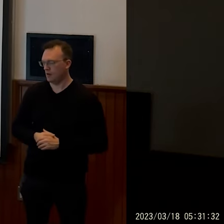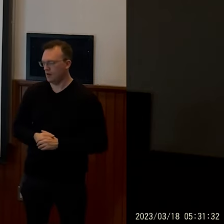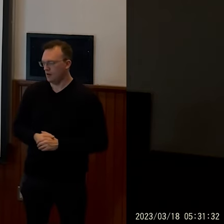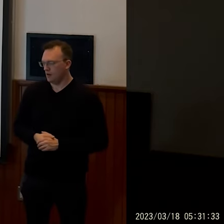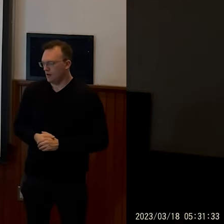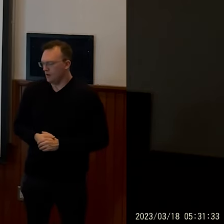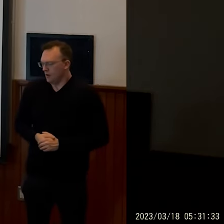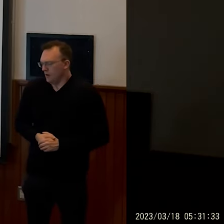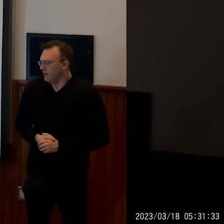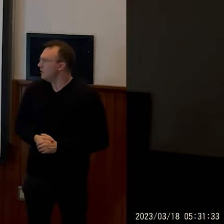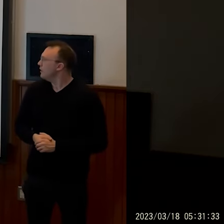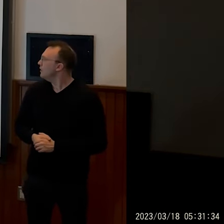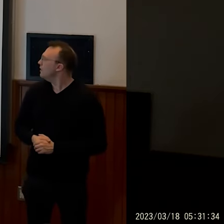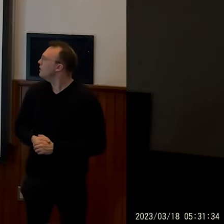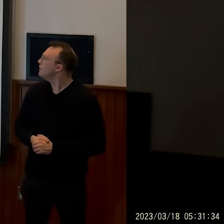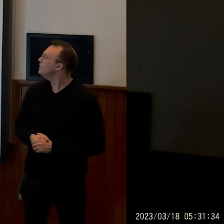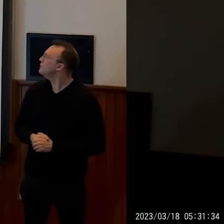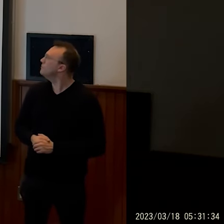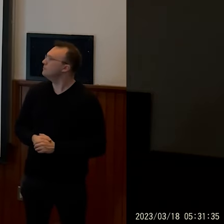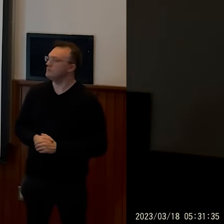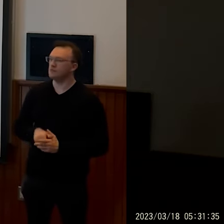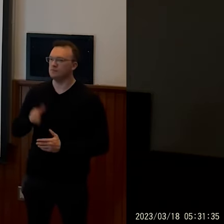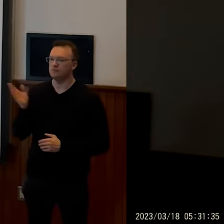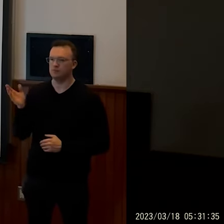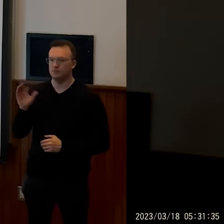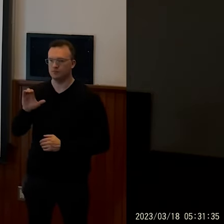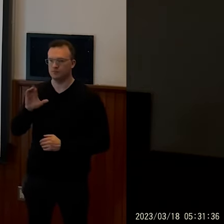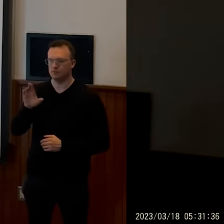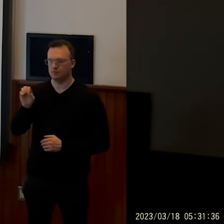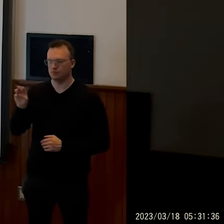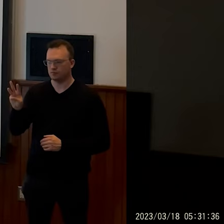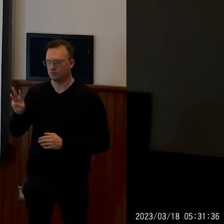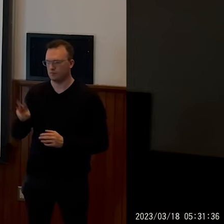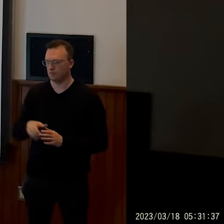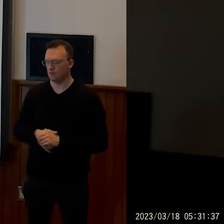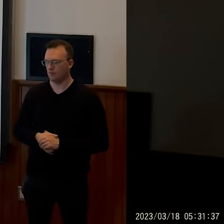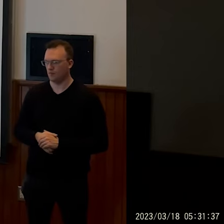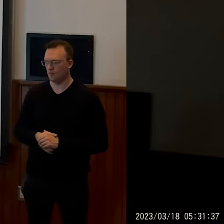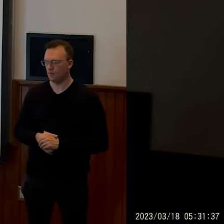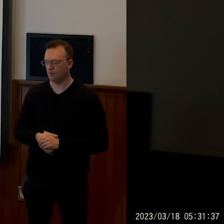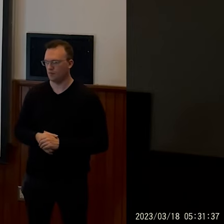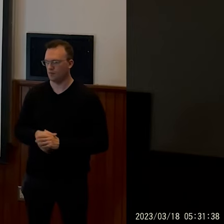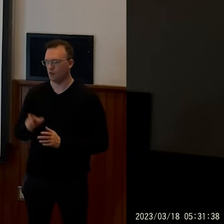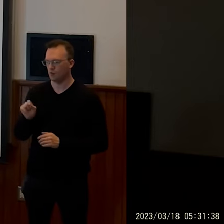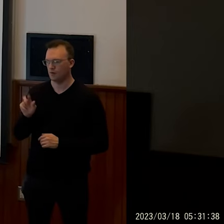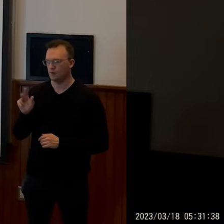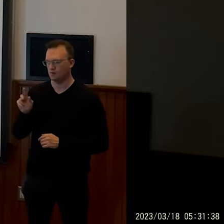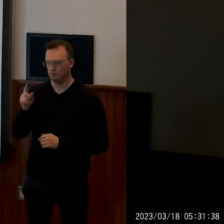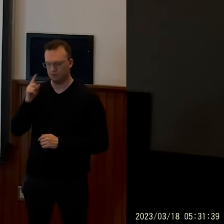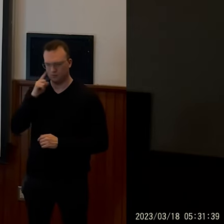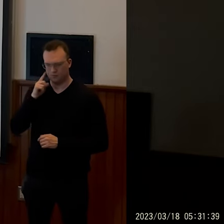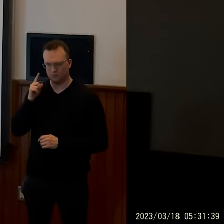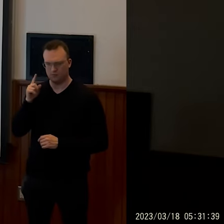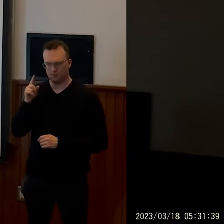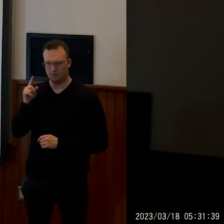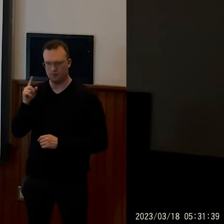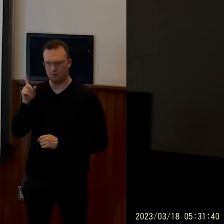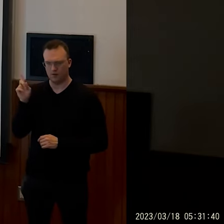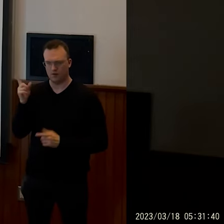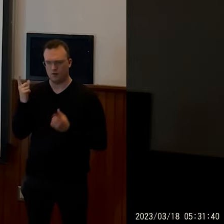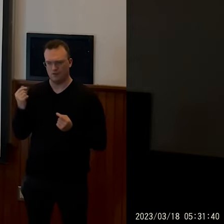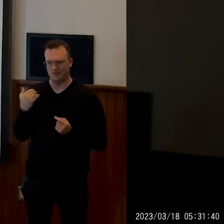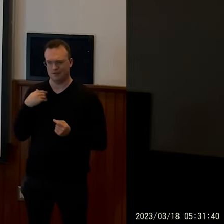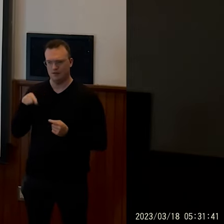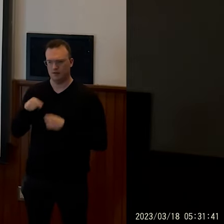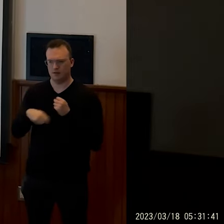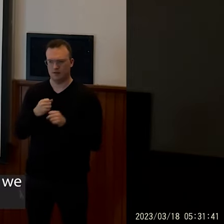And this is Crow Bird Boy, 2023. Actually, it was done.